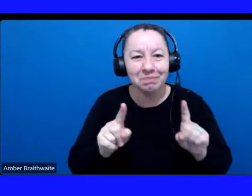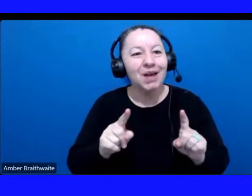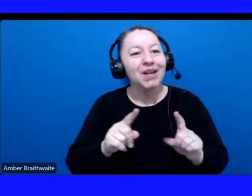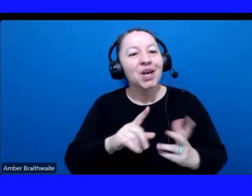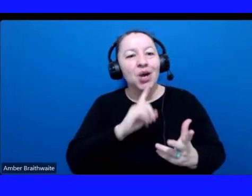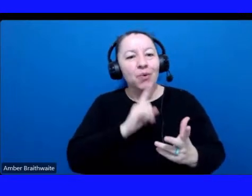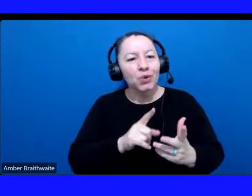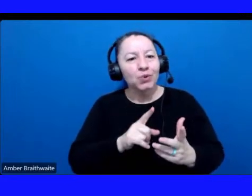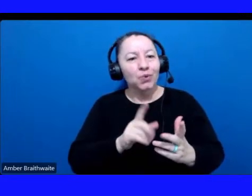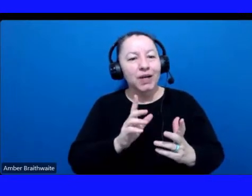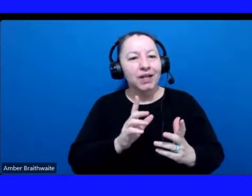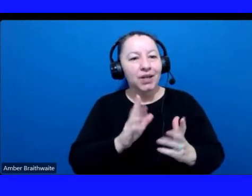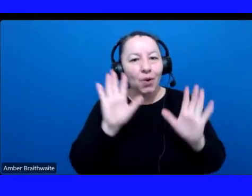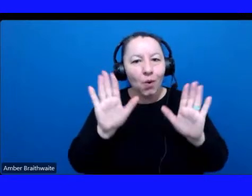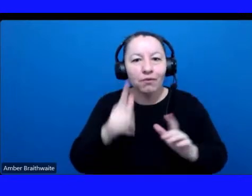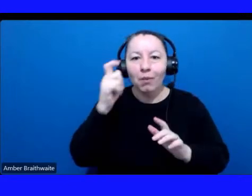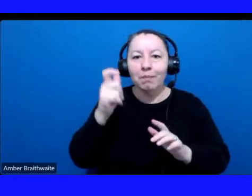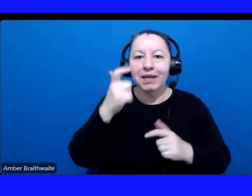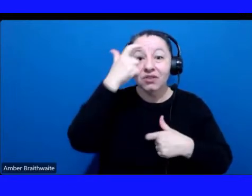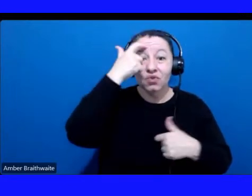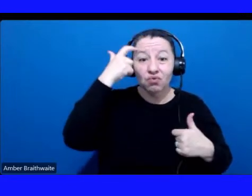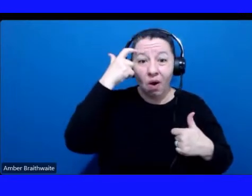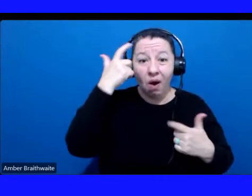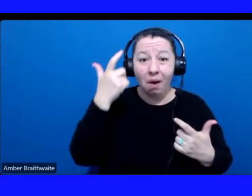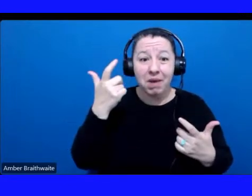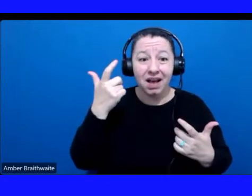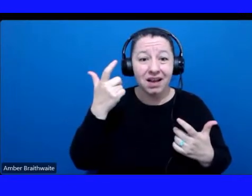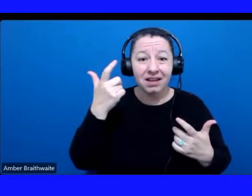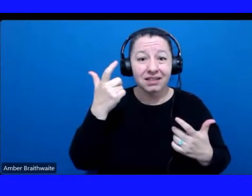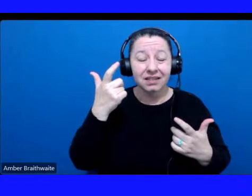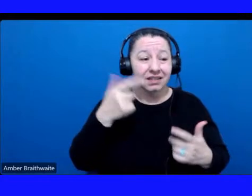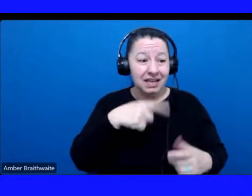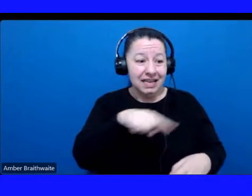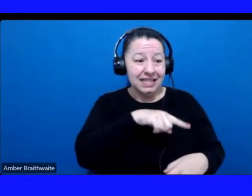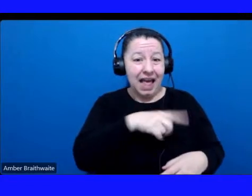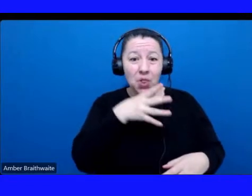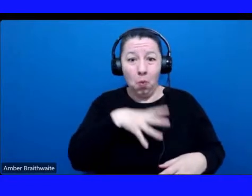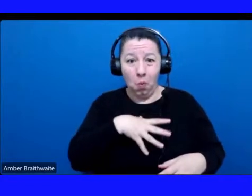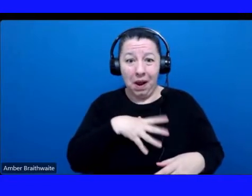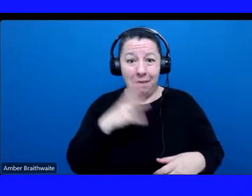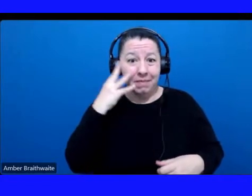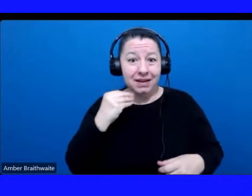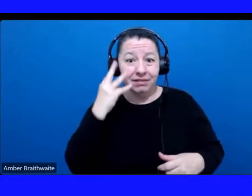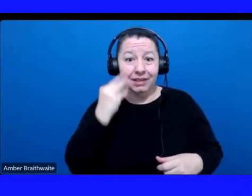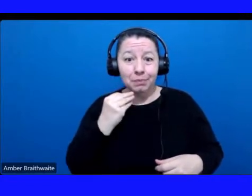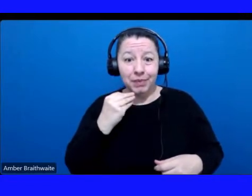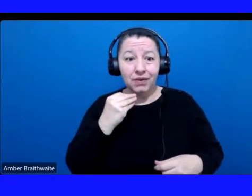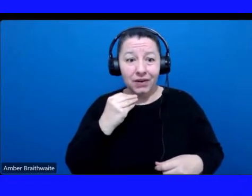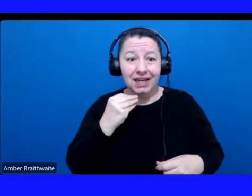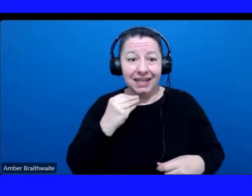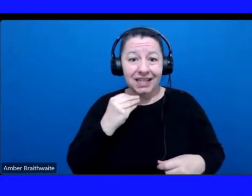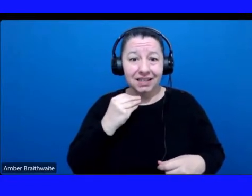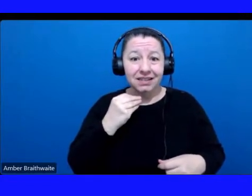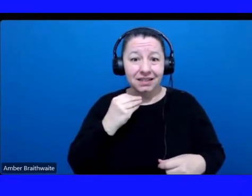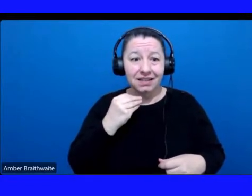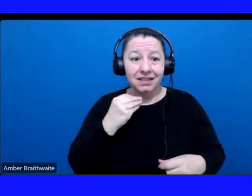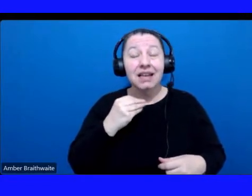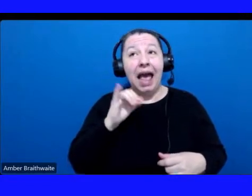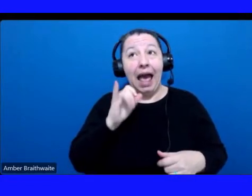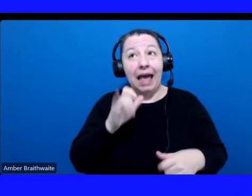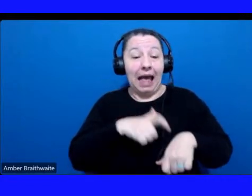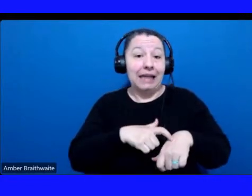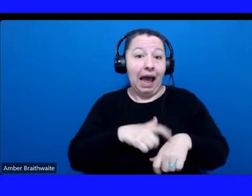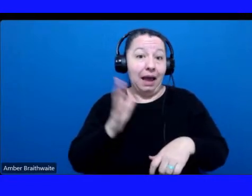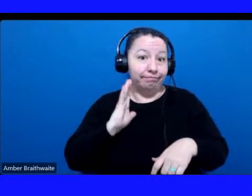downs, perhaps after release. I don't know if you could just give us a bird's eye view of